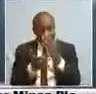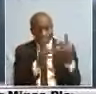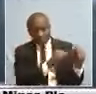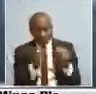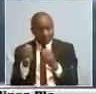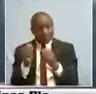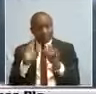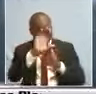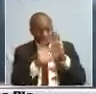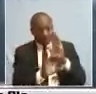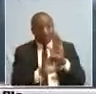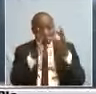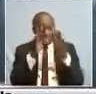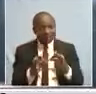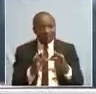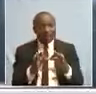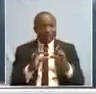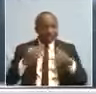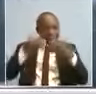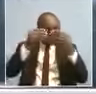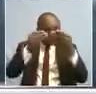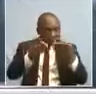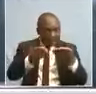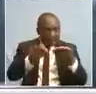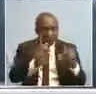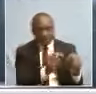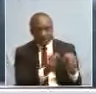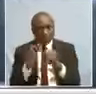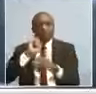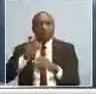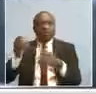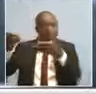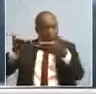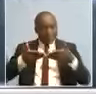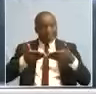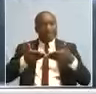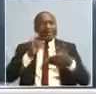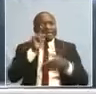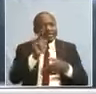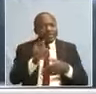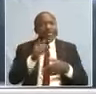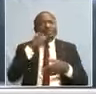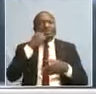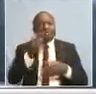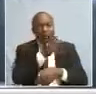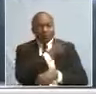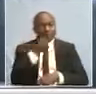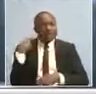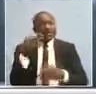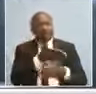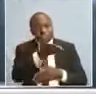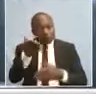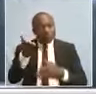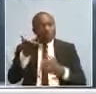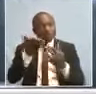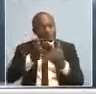transfer, and the Constitution says if there's a disposal or transfer, it must come. So is he submitting to this House that those shares